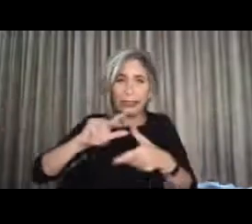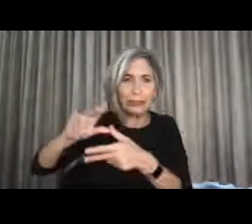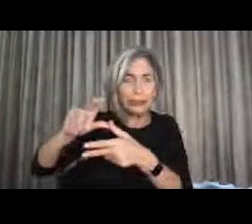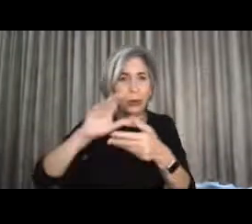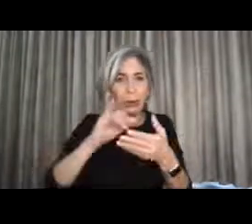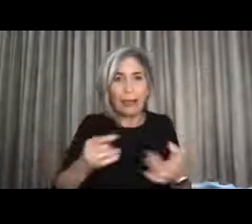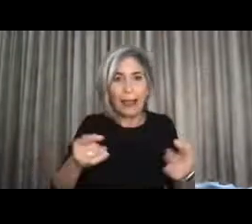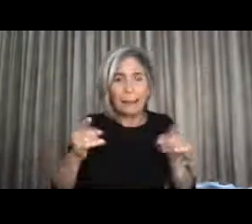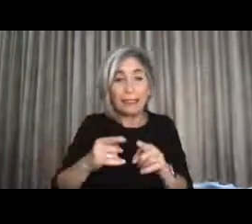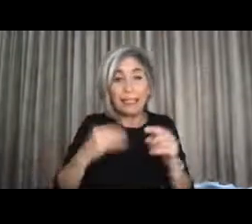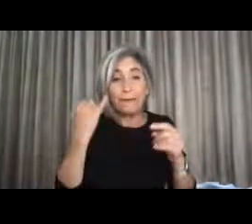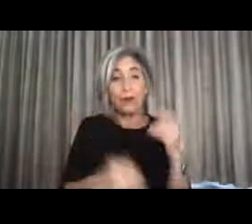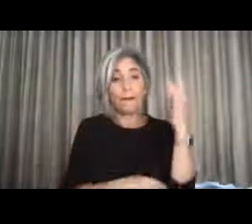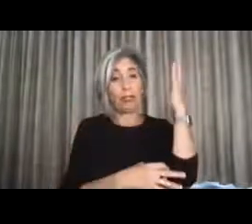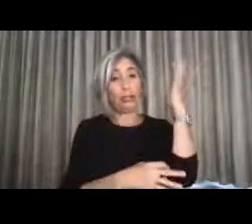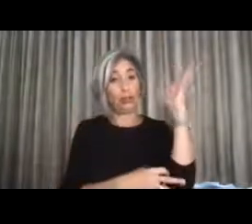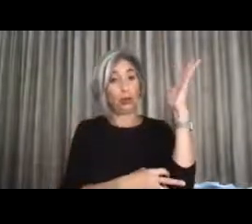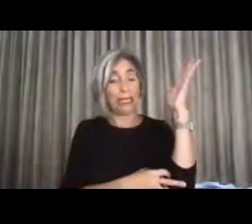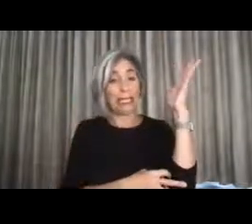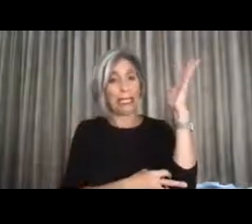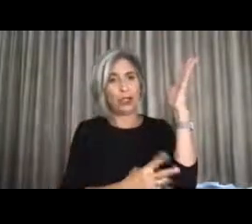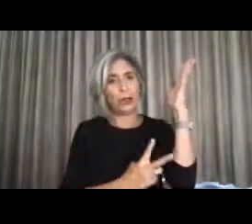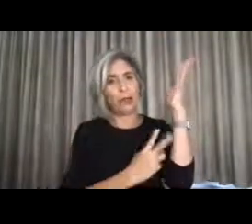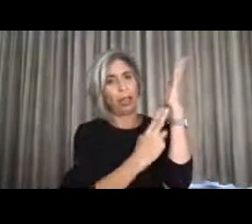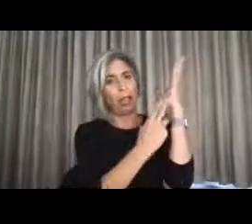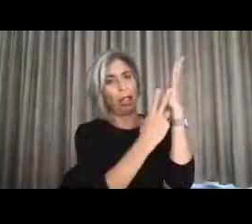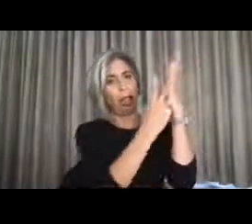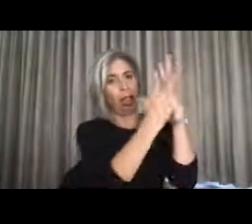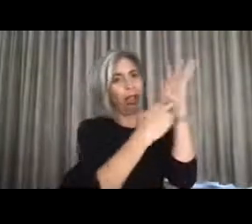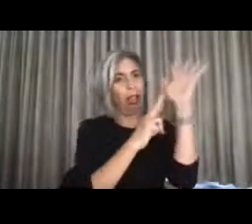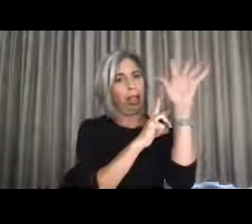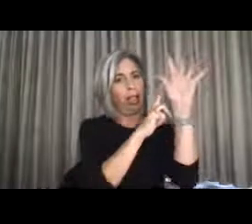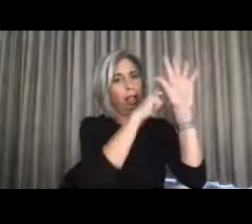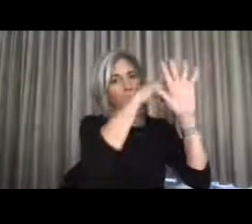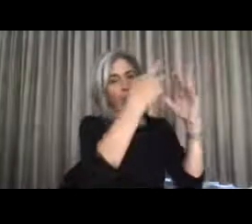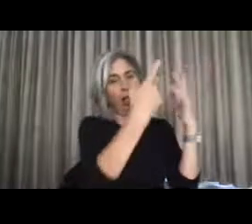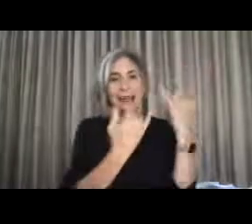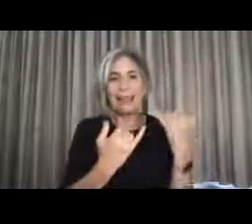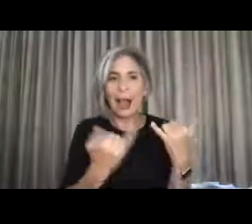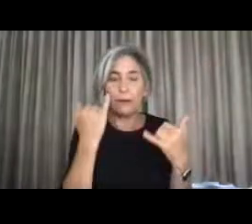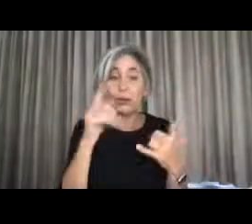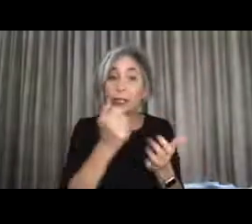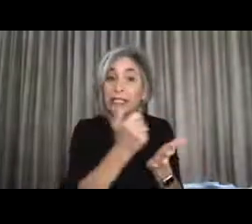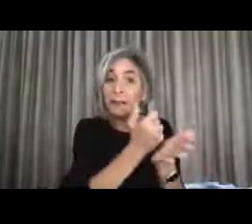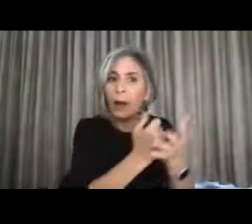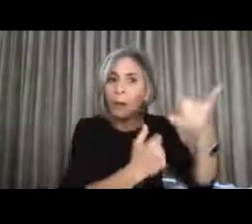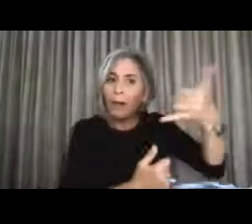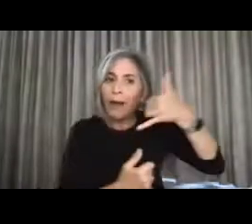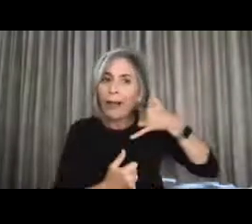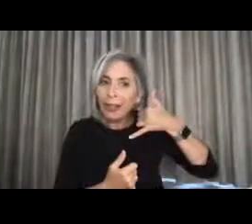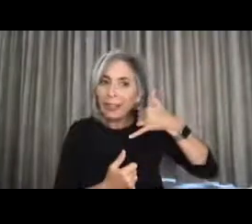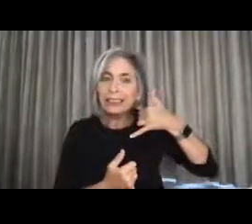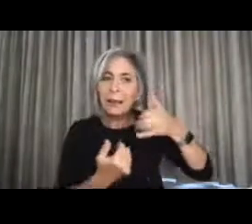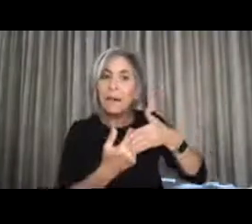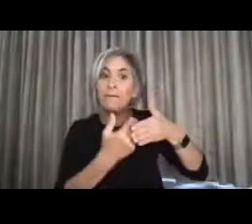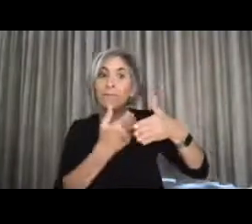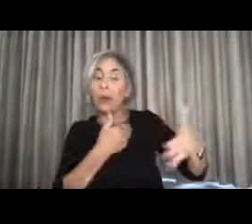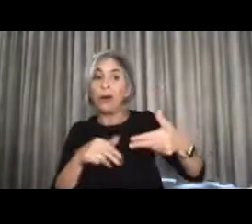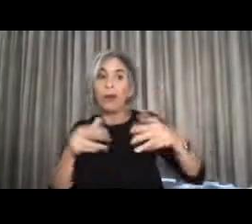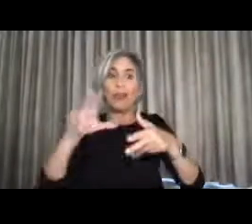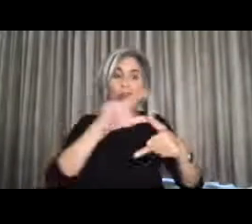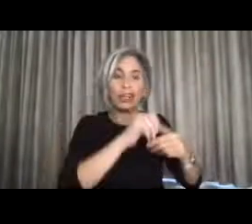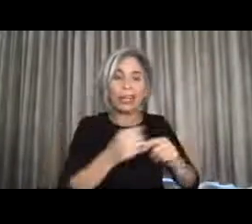trimmings and tree trimmings, let us know, keep everything clean, give us a call. We can help you guys out as it comes to that, because once it comes to a storm, it